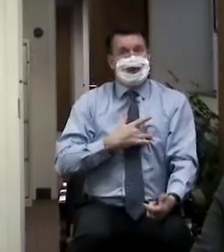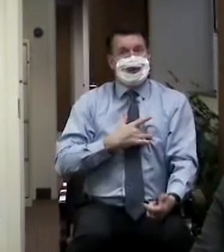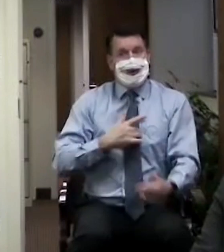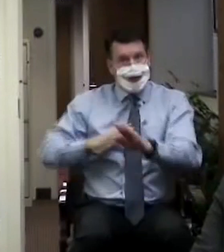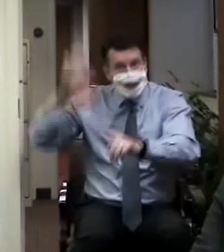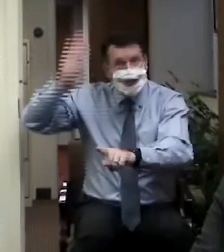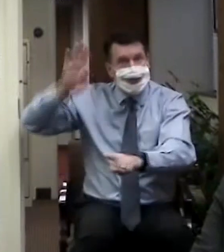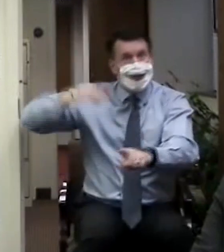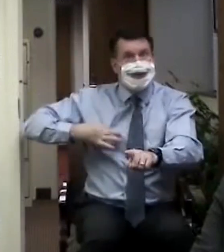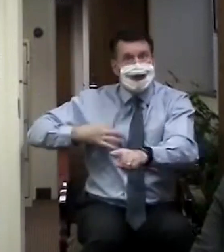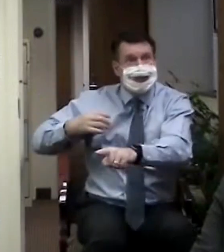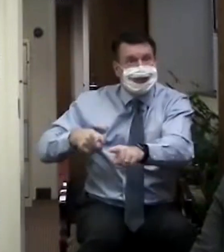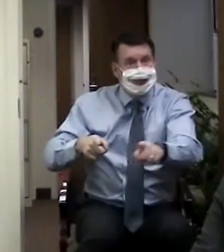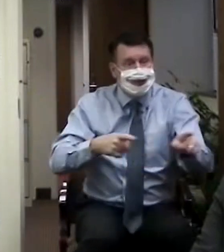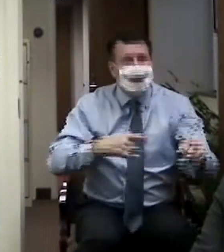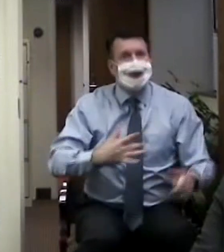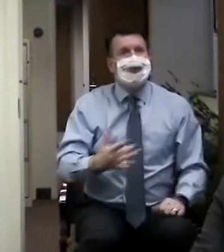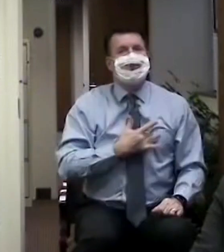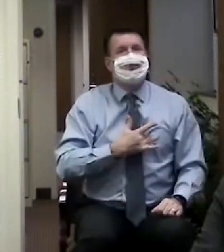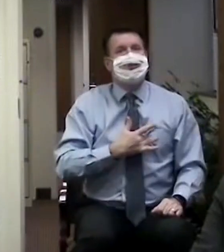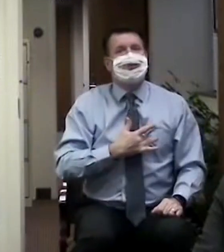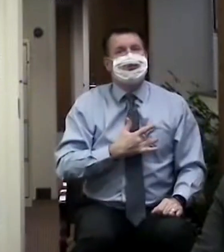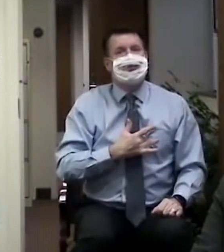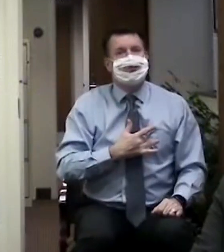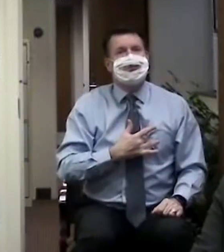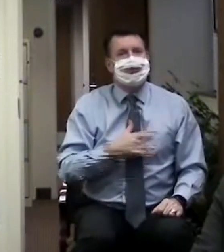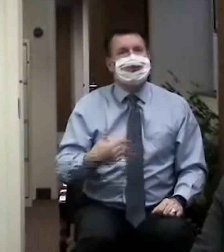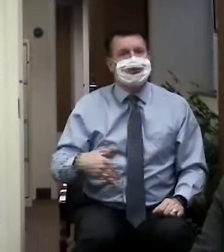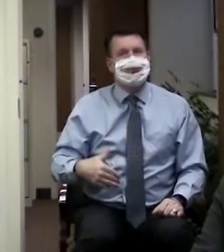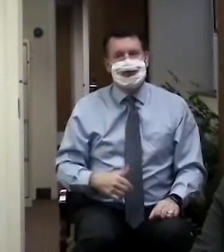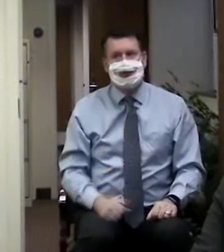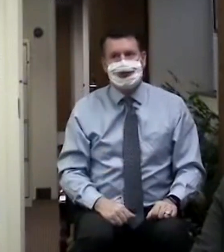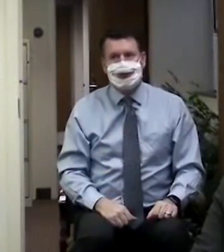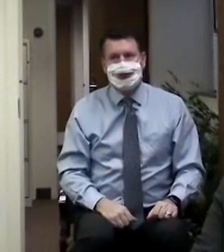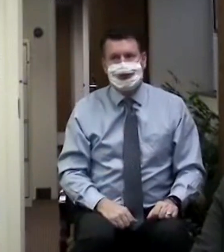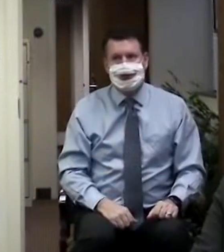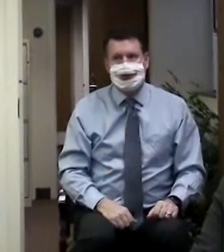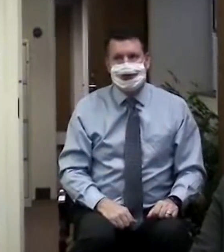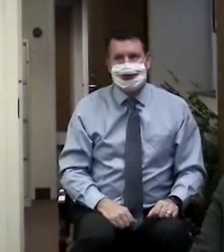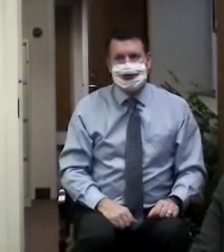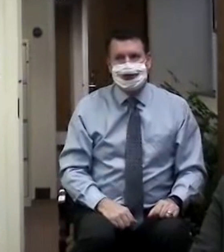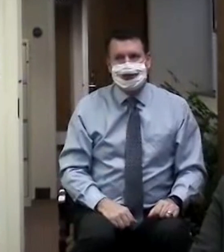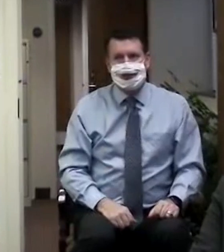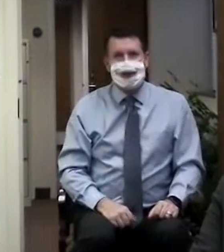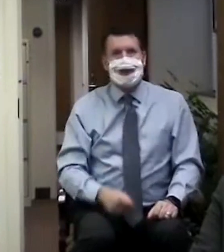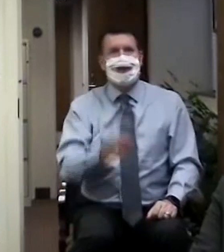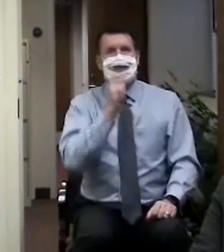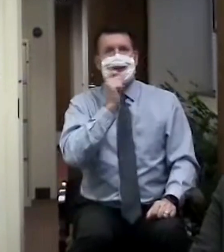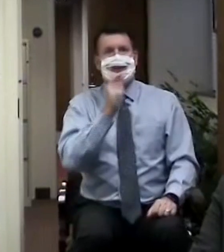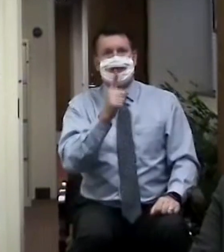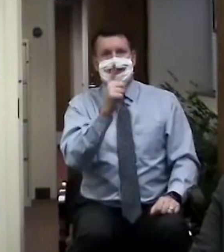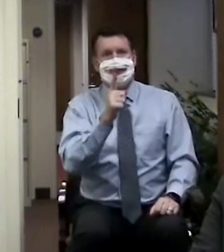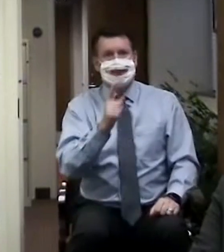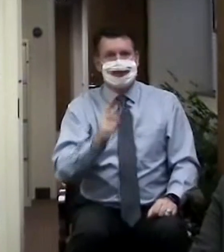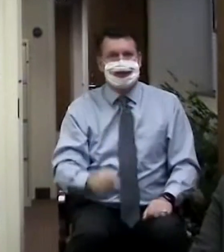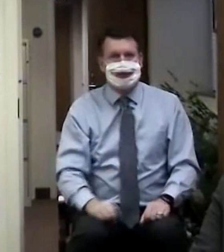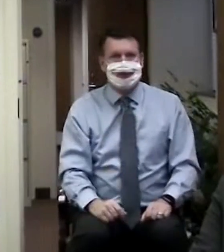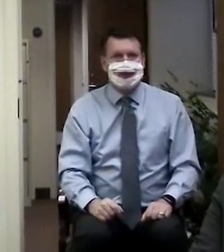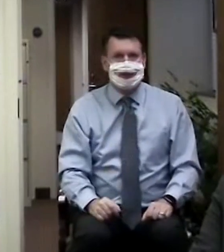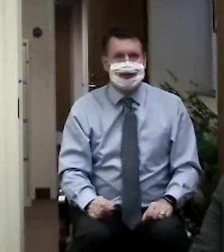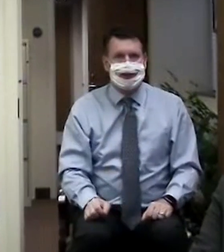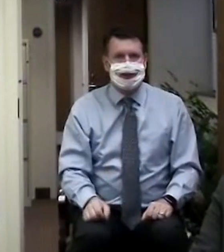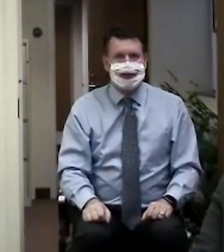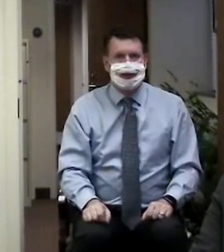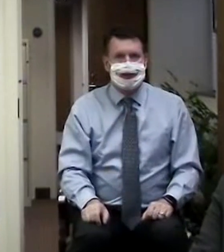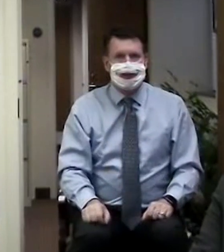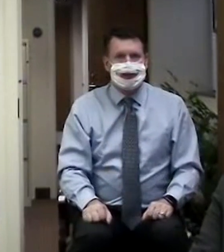had. Thanks, Al. Thank you. And Wendy, got a question for our panel? Yes, hi there. Thank